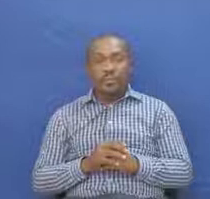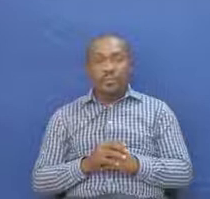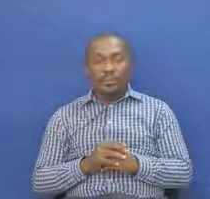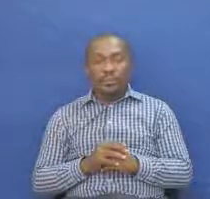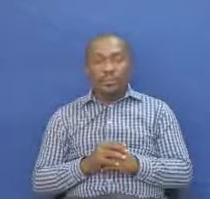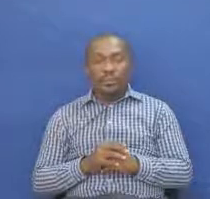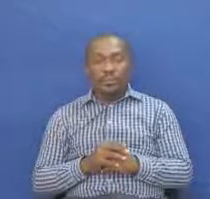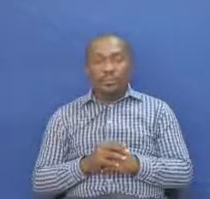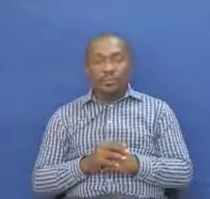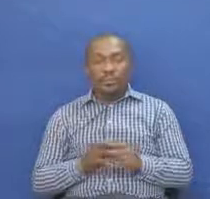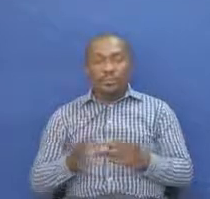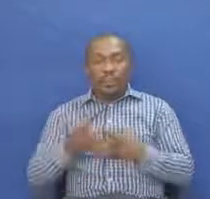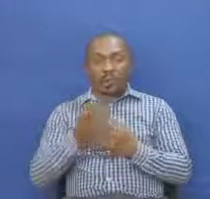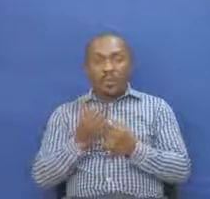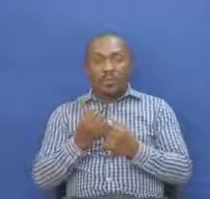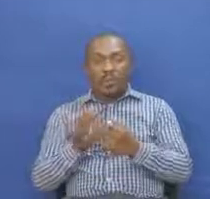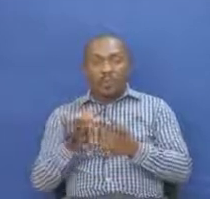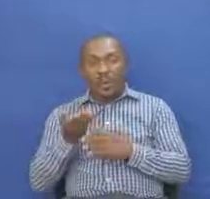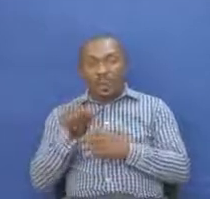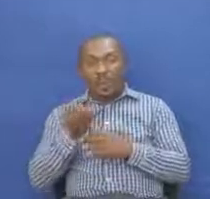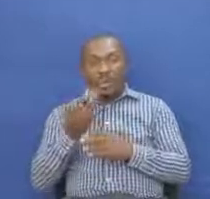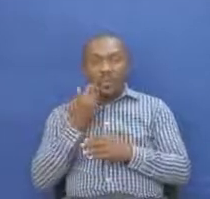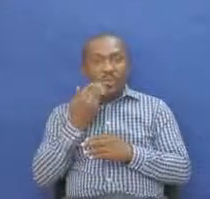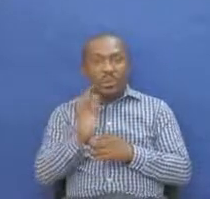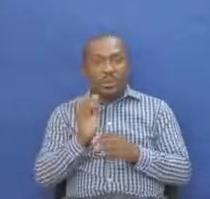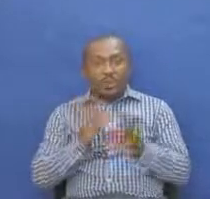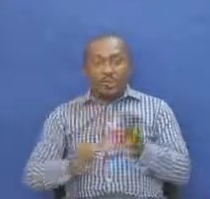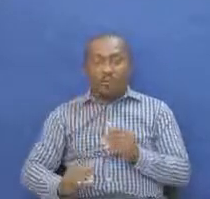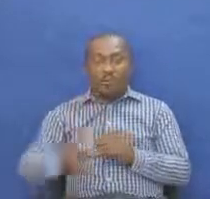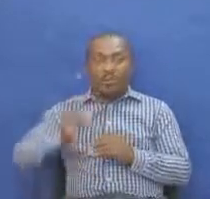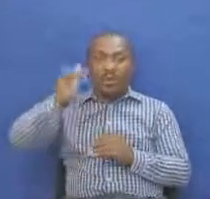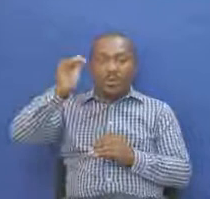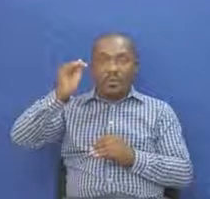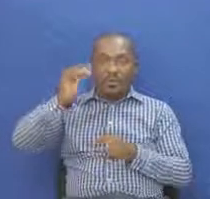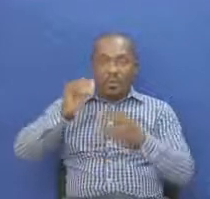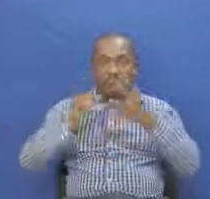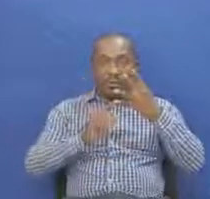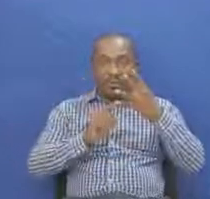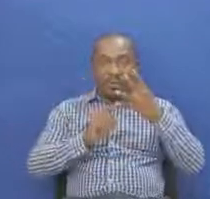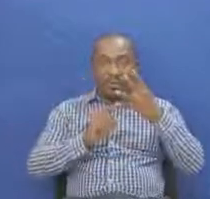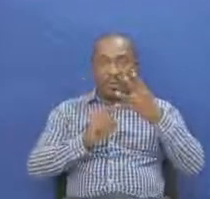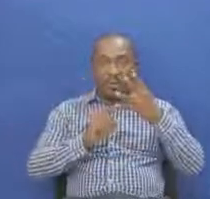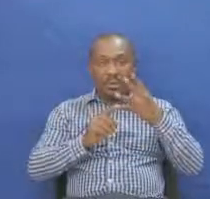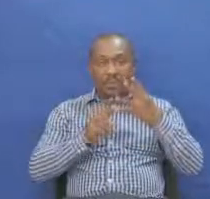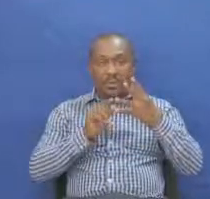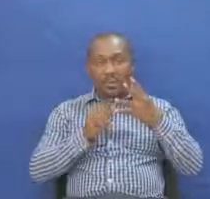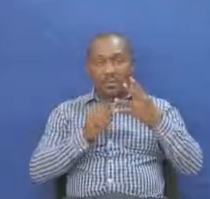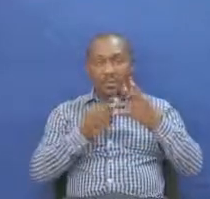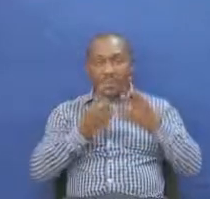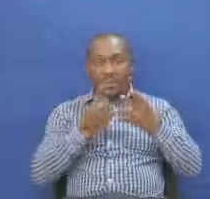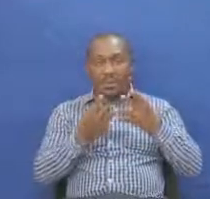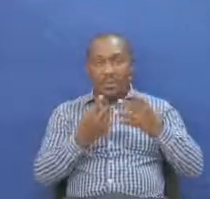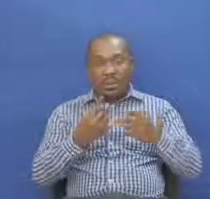We have also another importance of growth, which is the first one now, which is we say